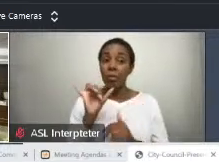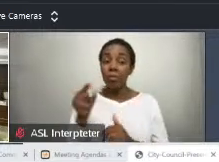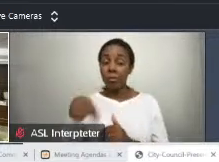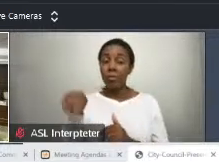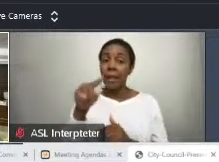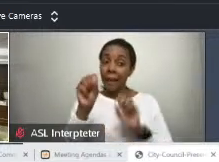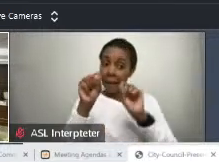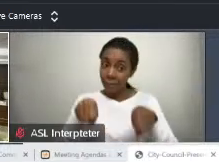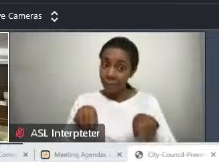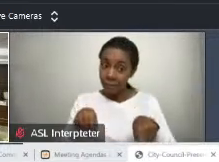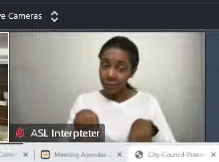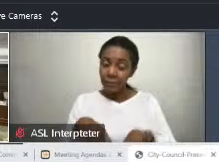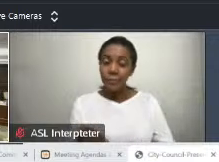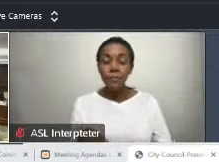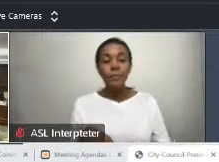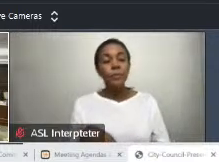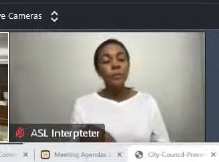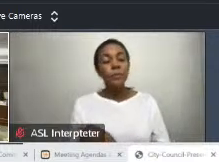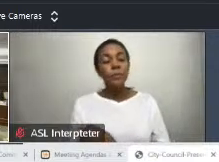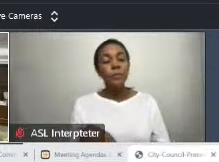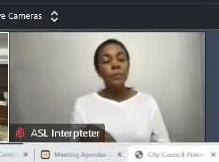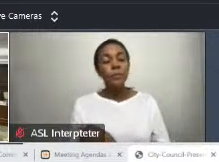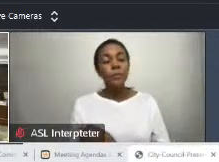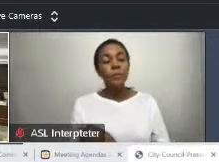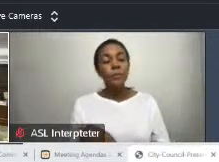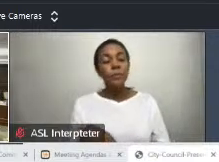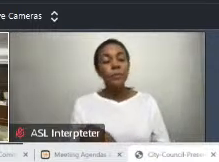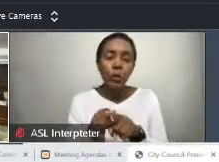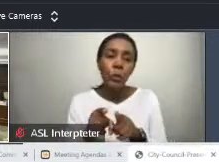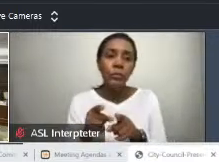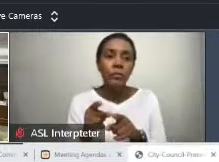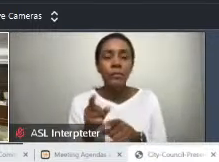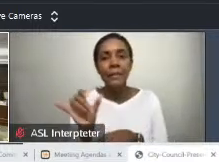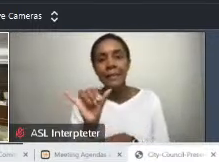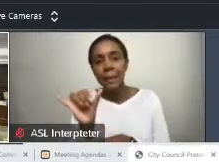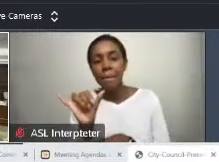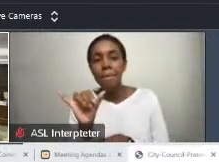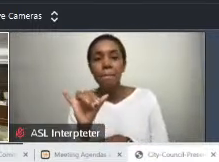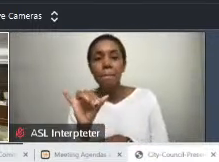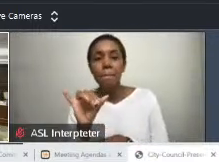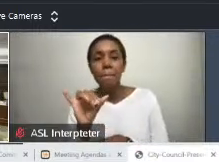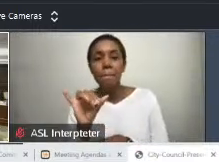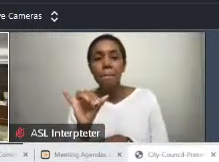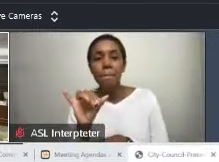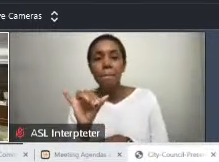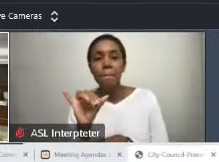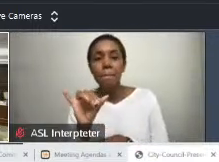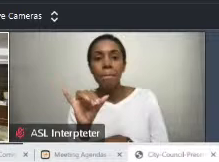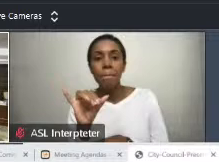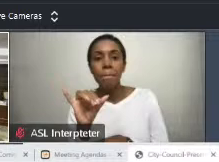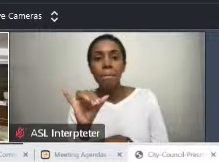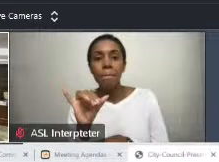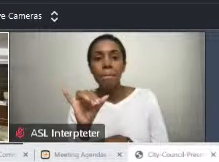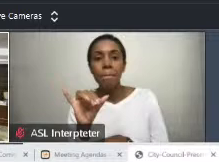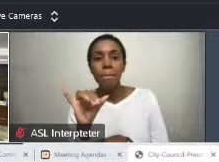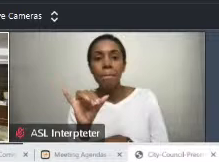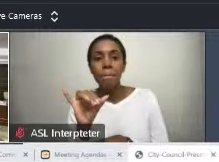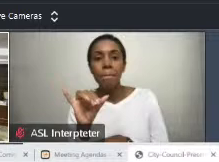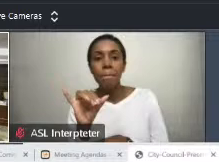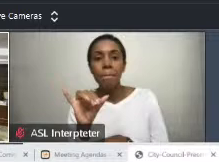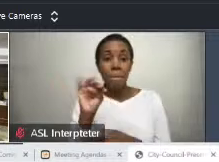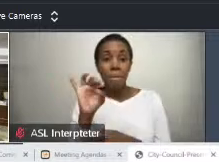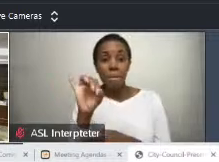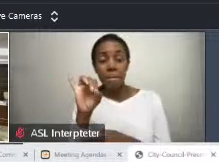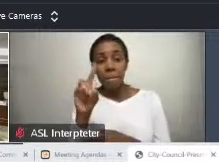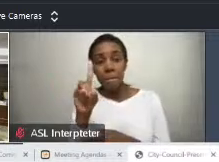It's just goes, and by the way, also just to echo what Councilman Warren said, I have yet to get somebody from Midtown and or